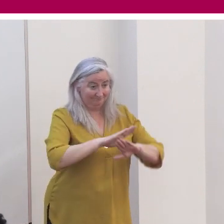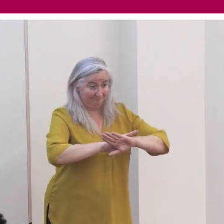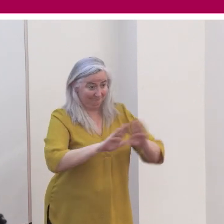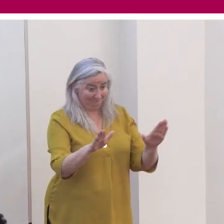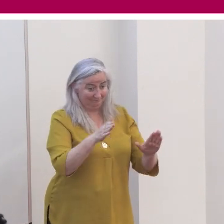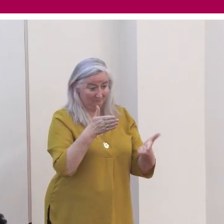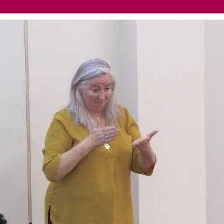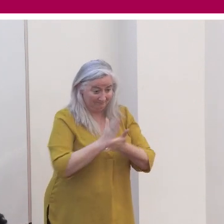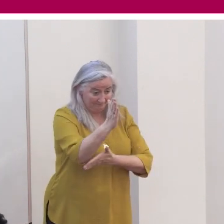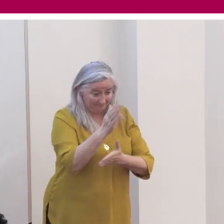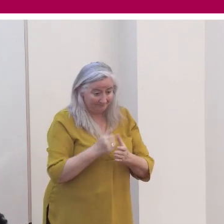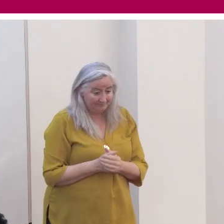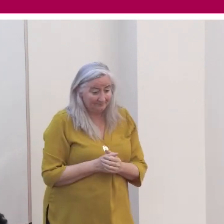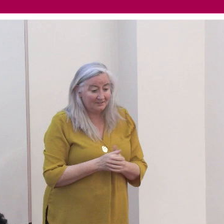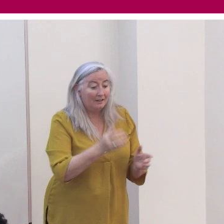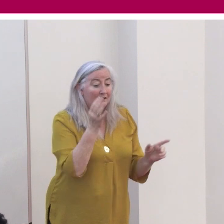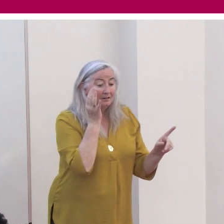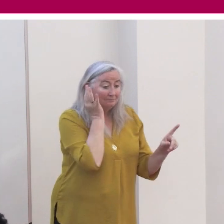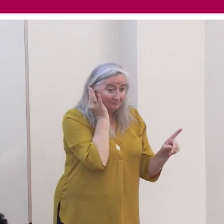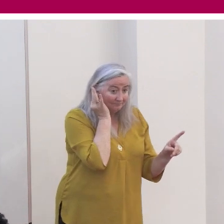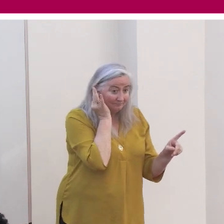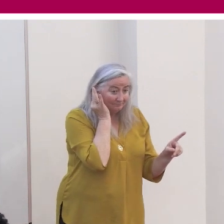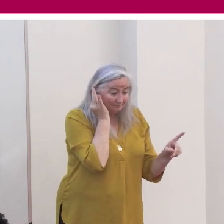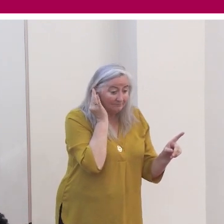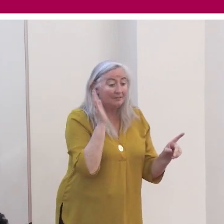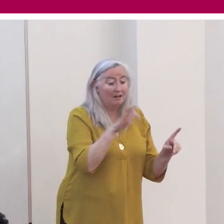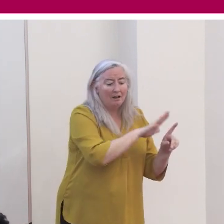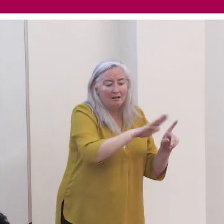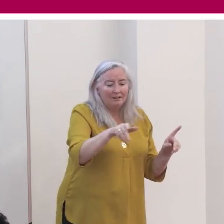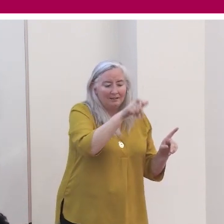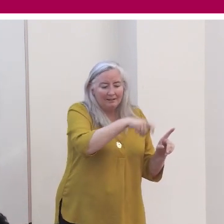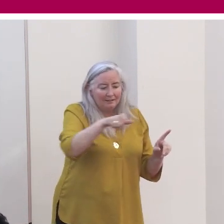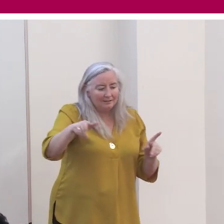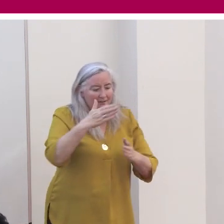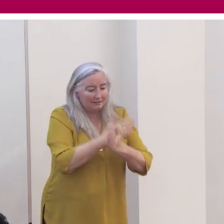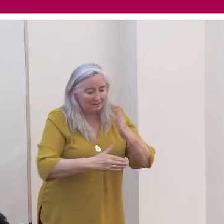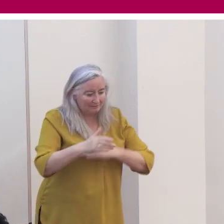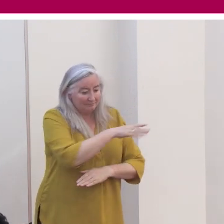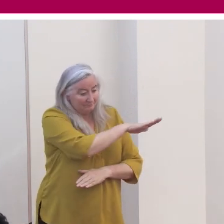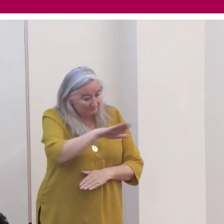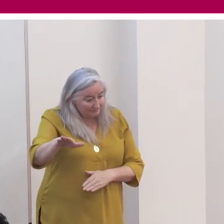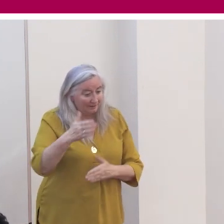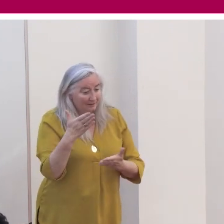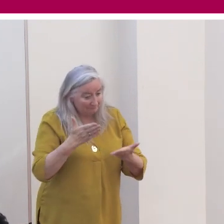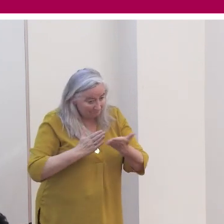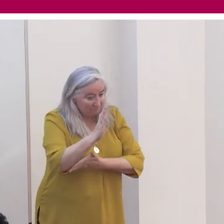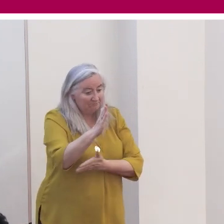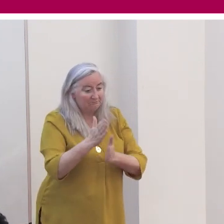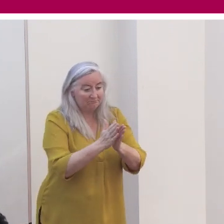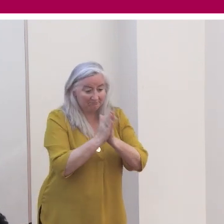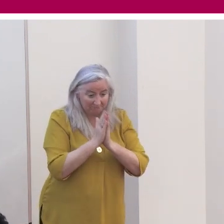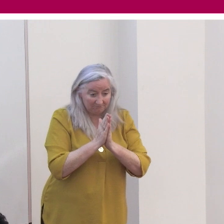are particularly important in the justice system, since it allows persons with